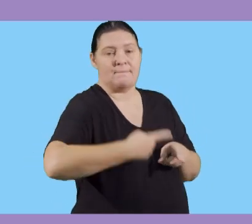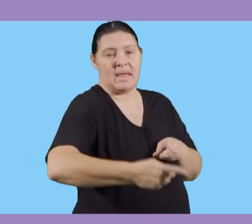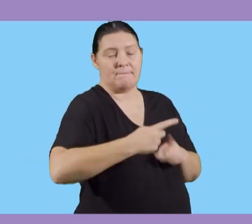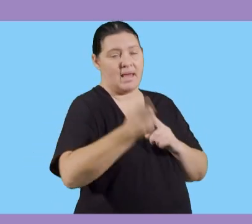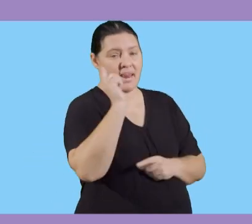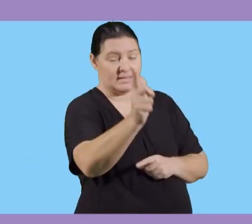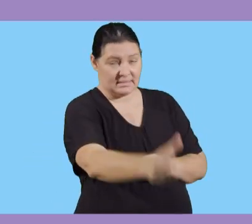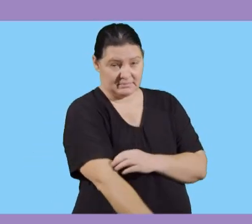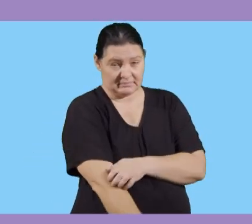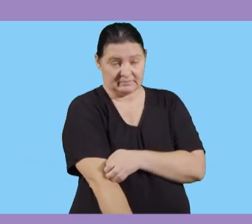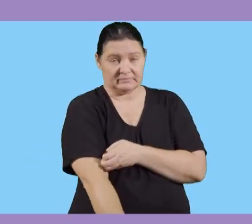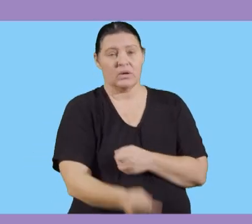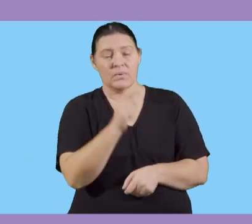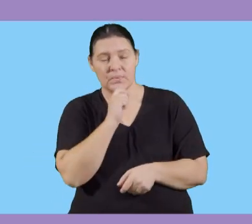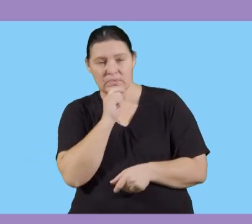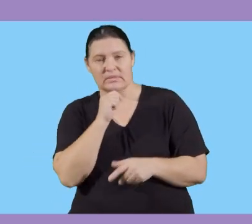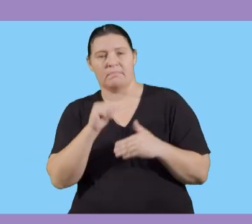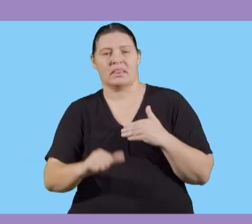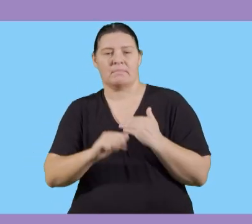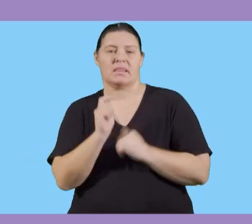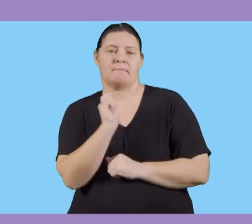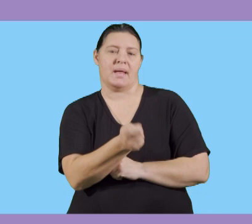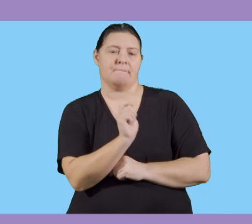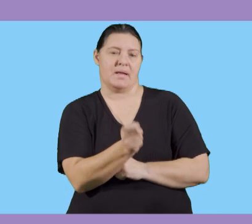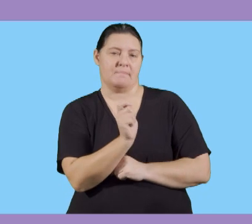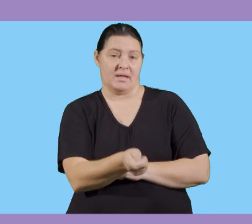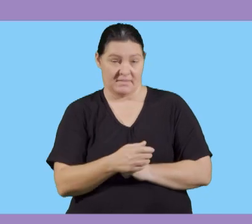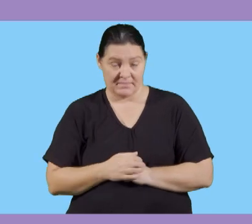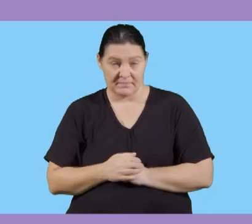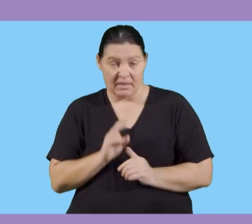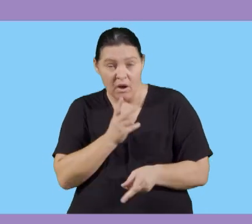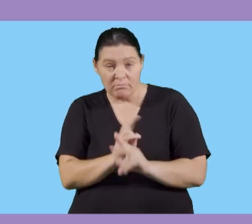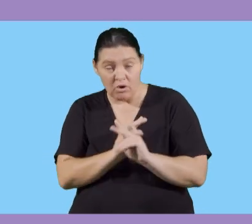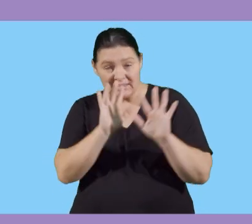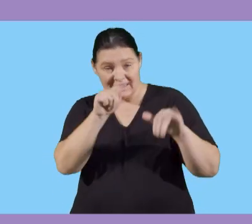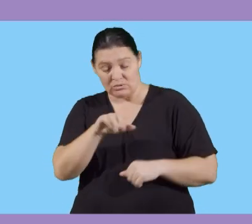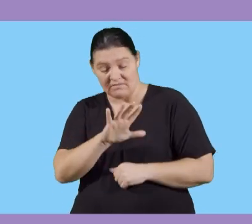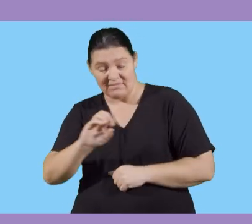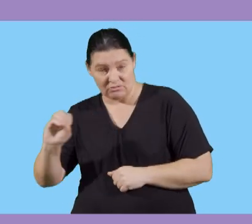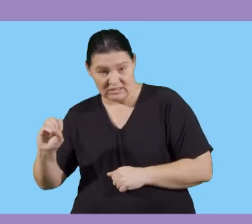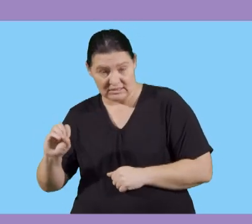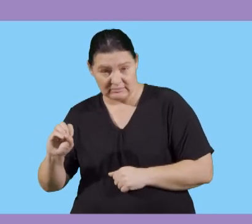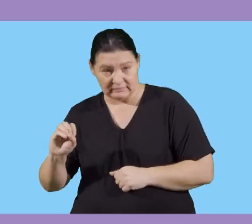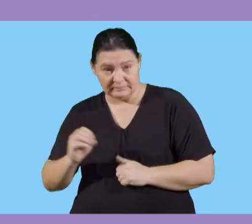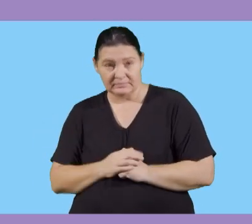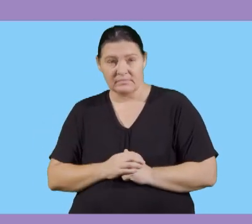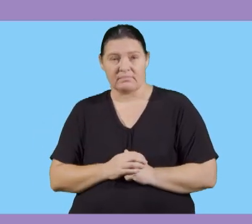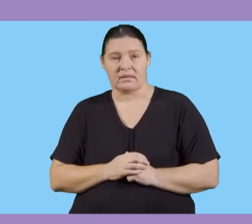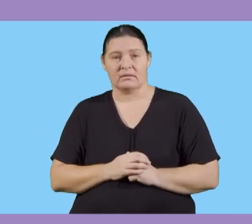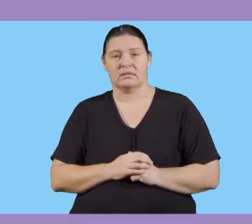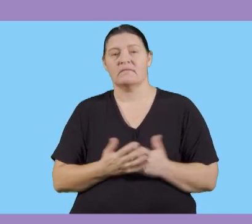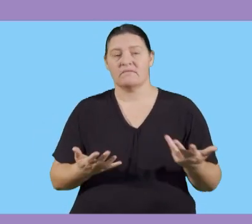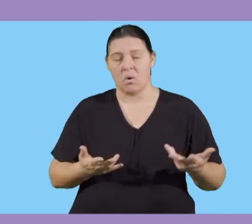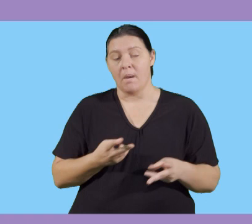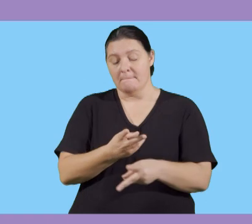later using monthly installments. For example, if you borrow 10,500 rand, so 10,500 rand is lent from